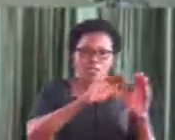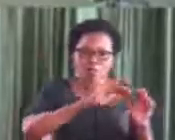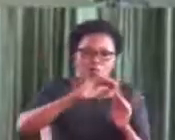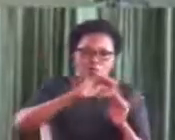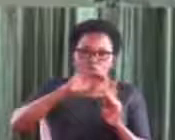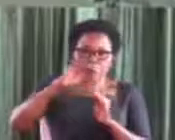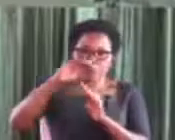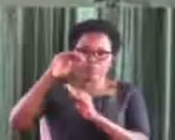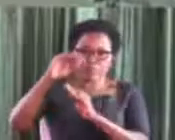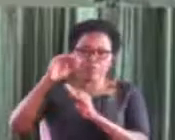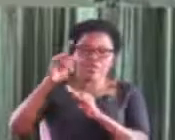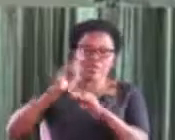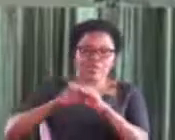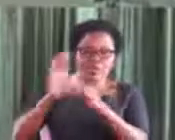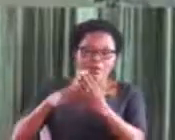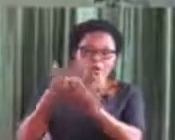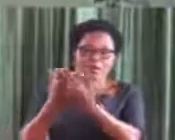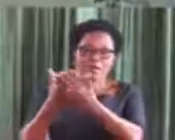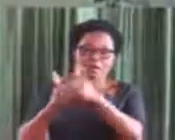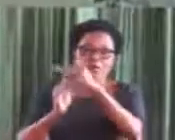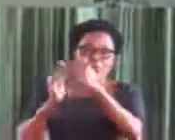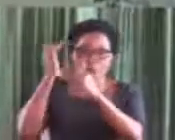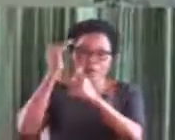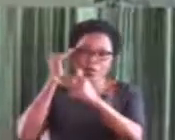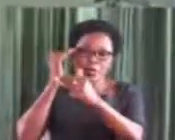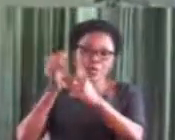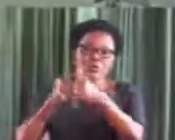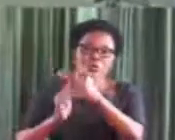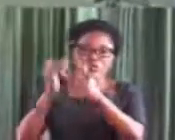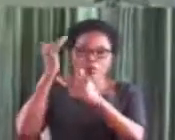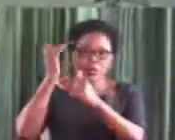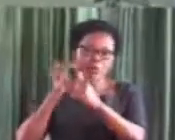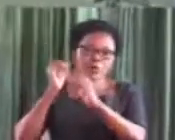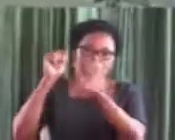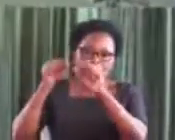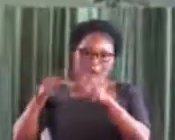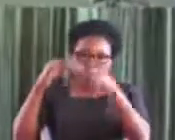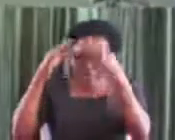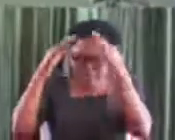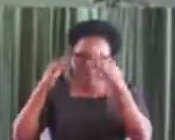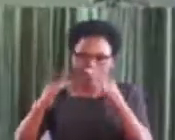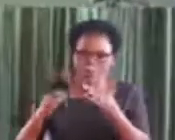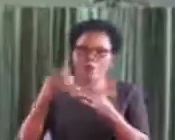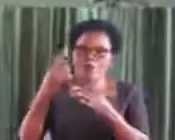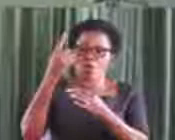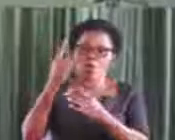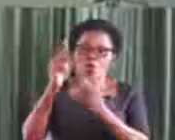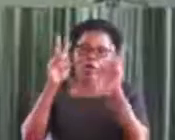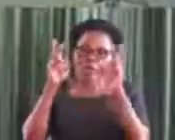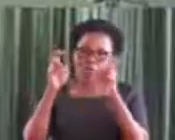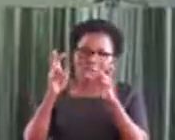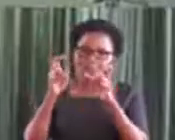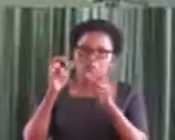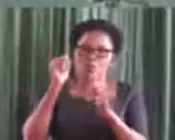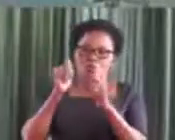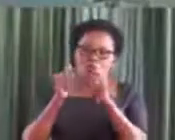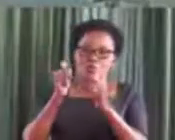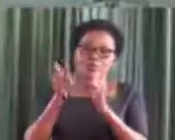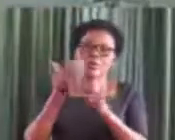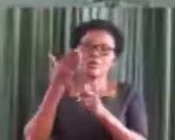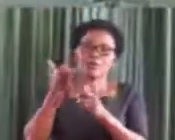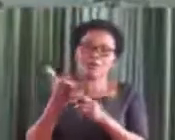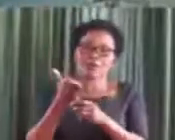reaches the Supreme Court will determine the one issue that has transcended.